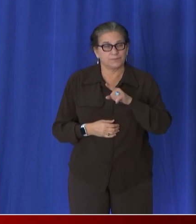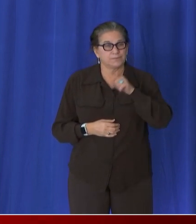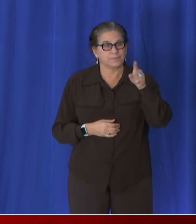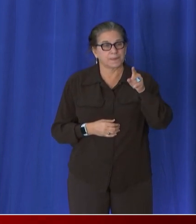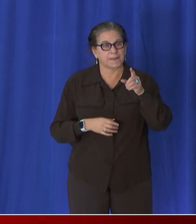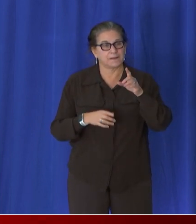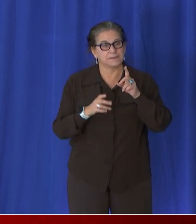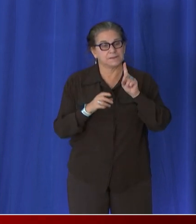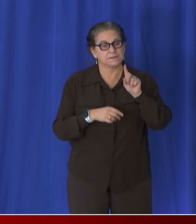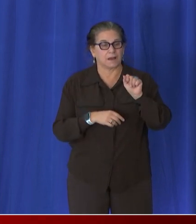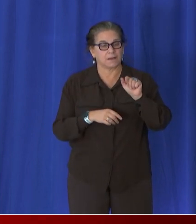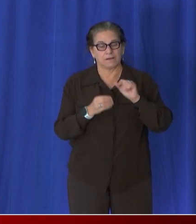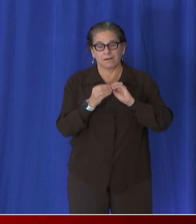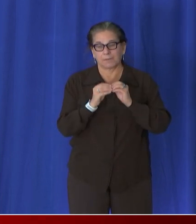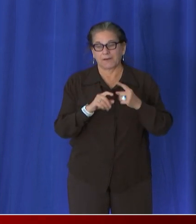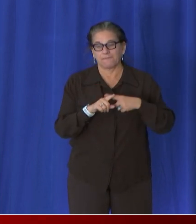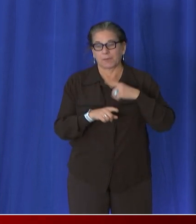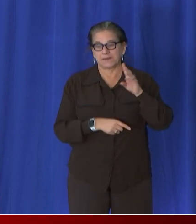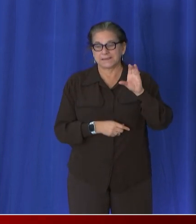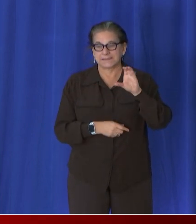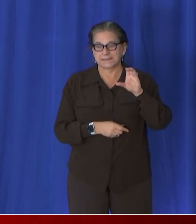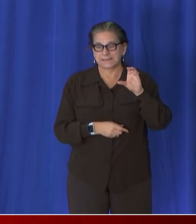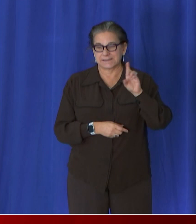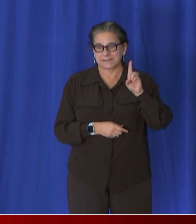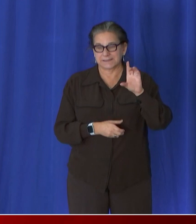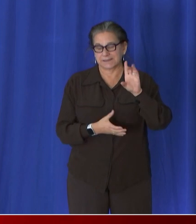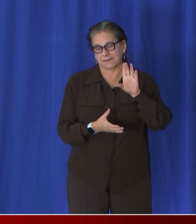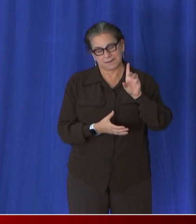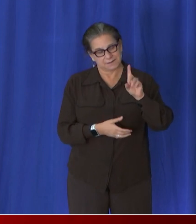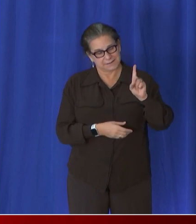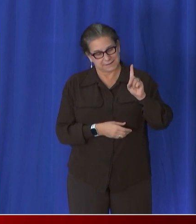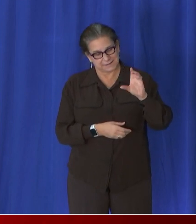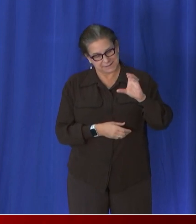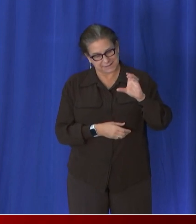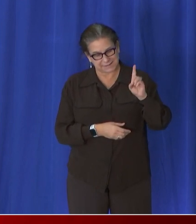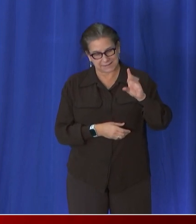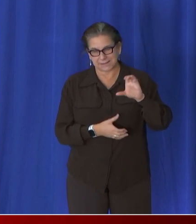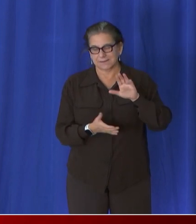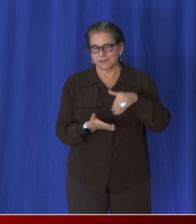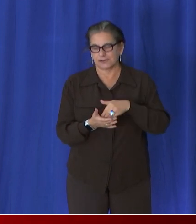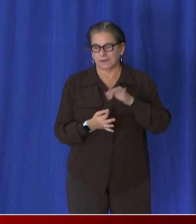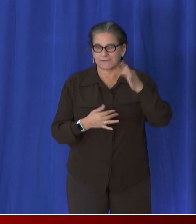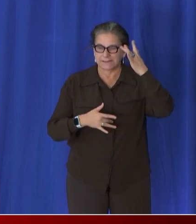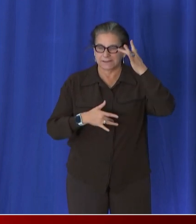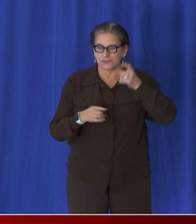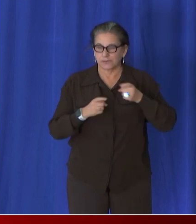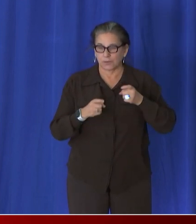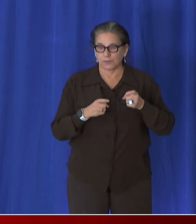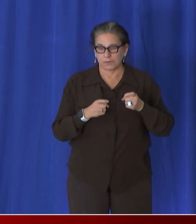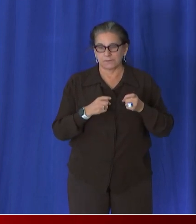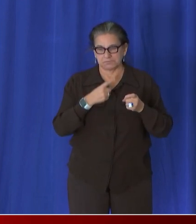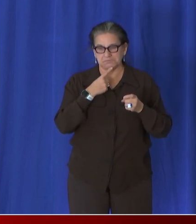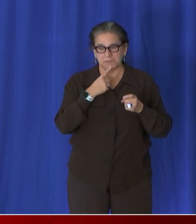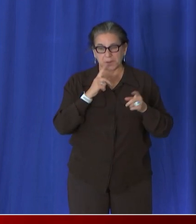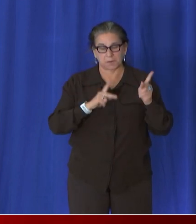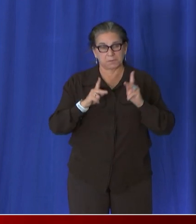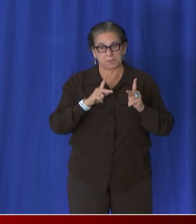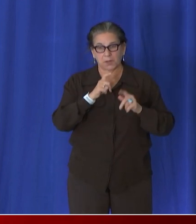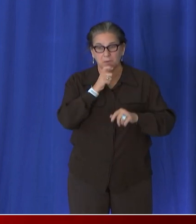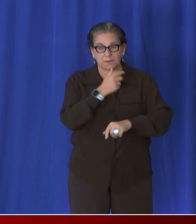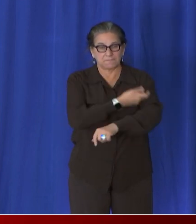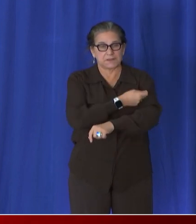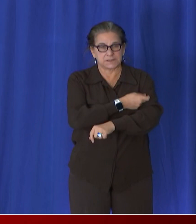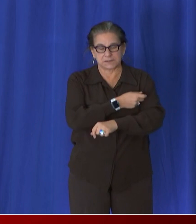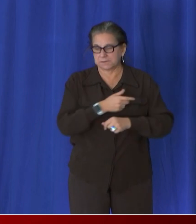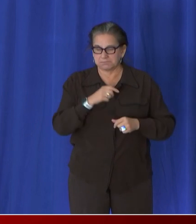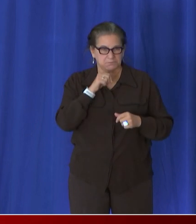10 times less likely to get COVID-19 than those that are unvaccinated. And we know, and this is all about boosters, right?